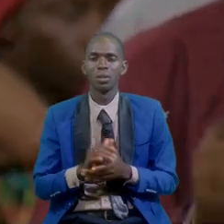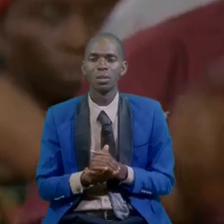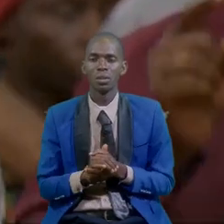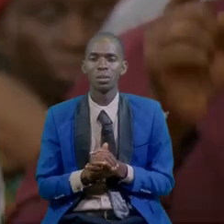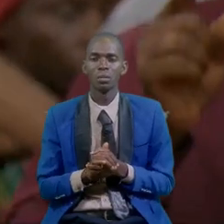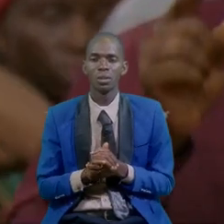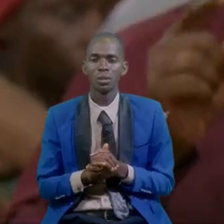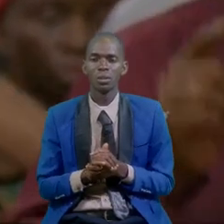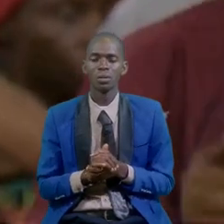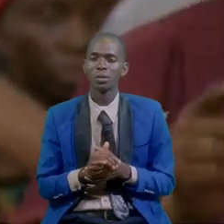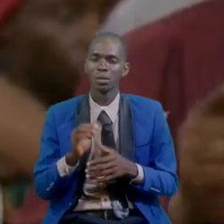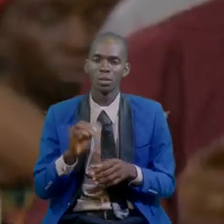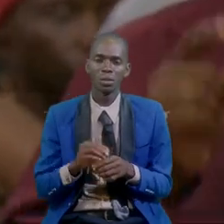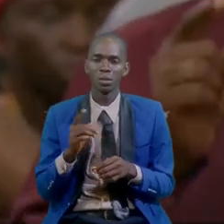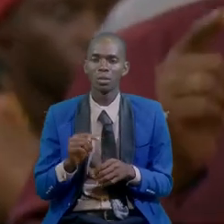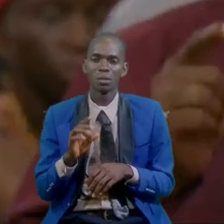in your church,